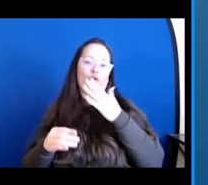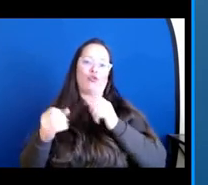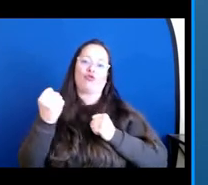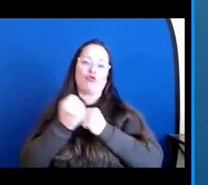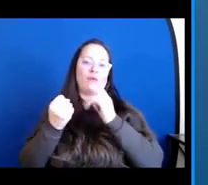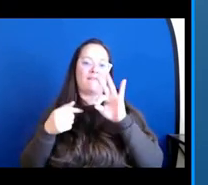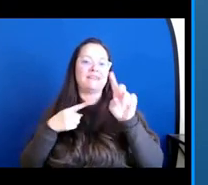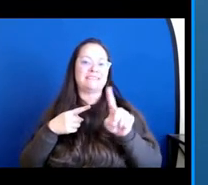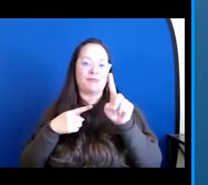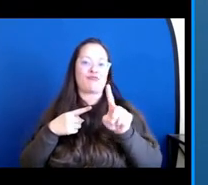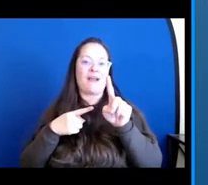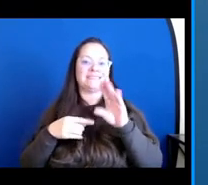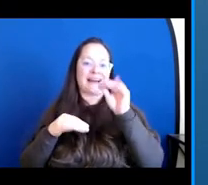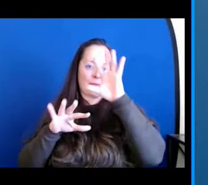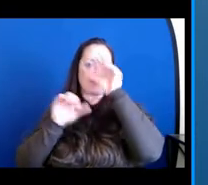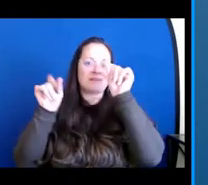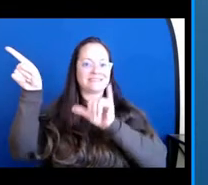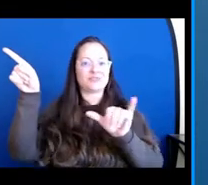candidates thanks